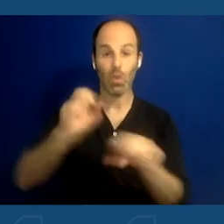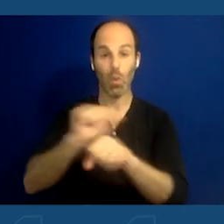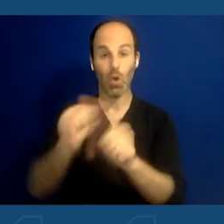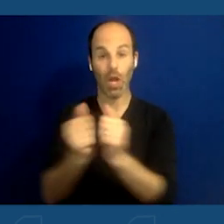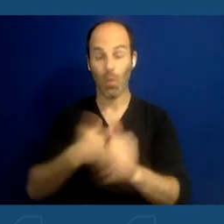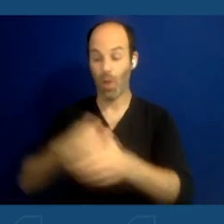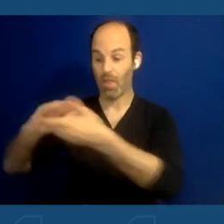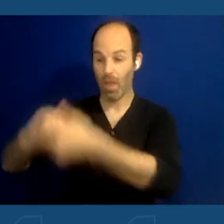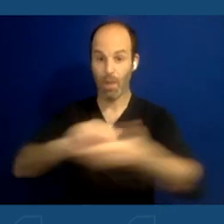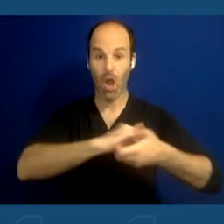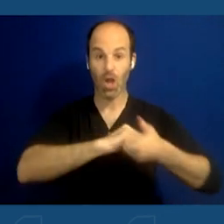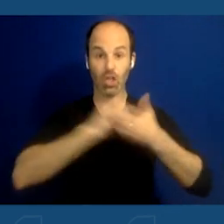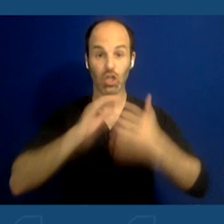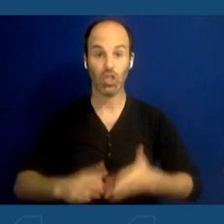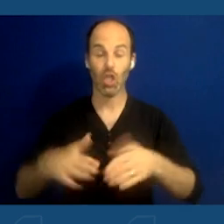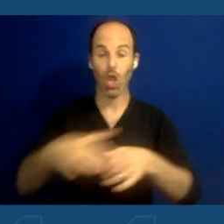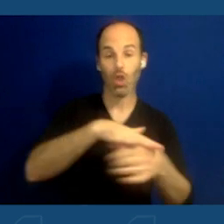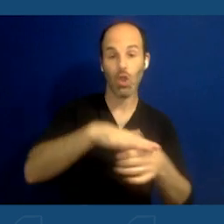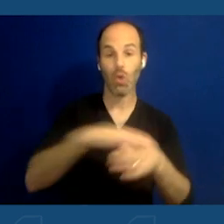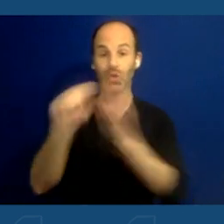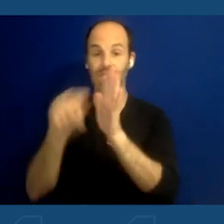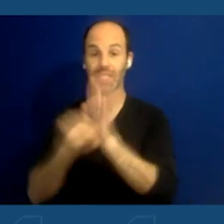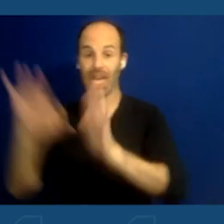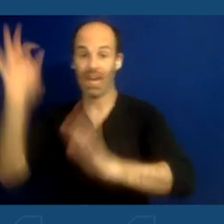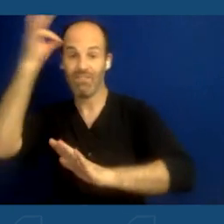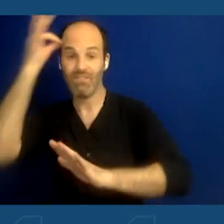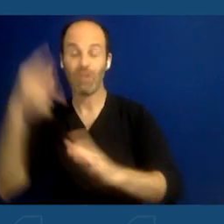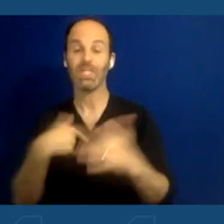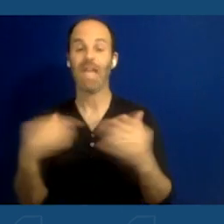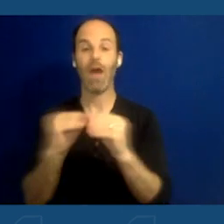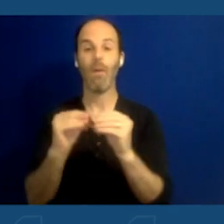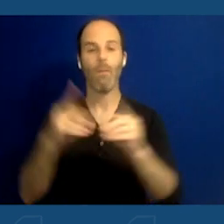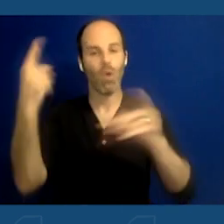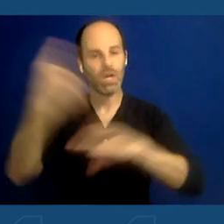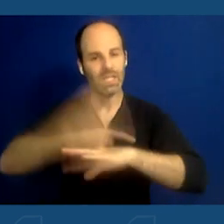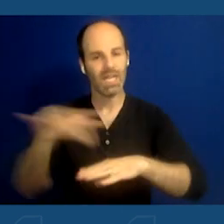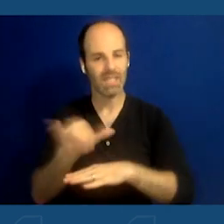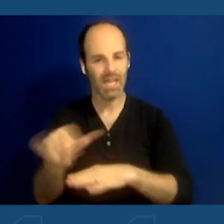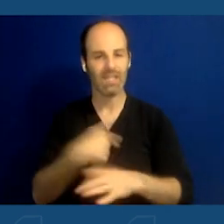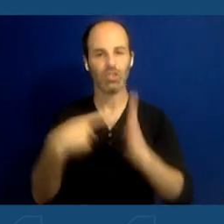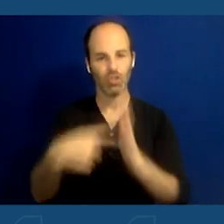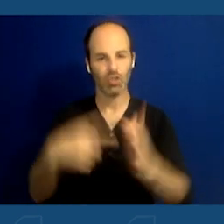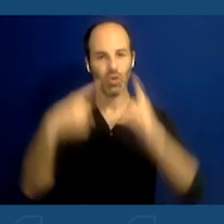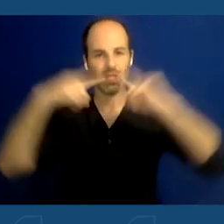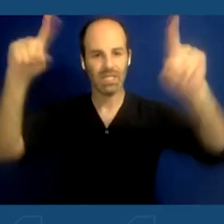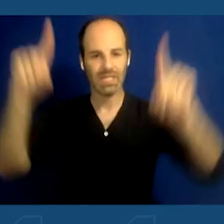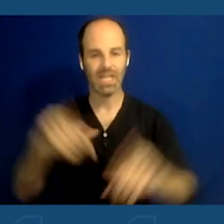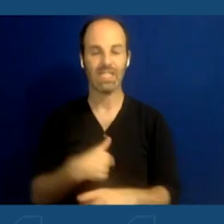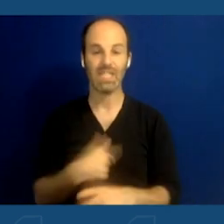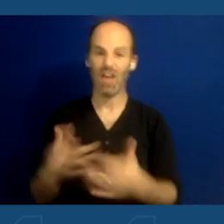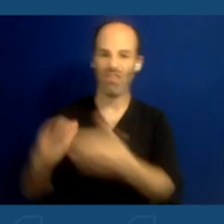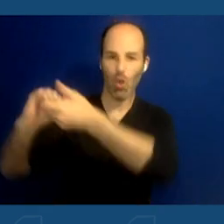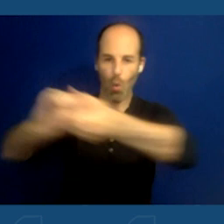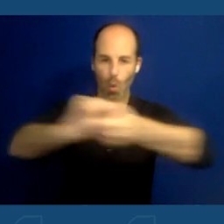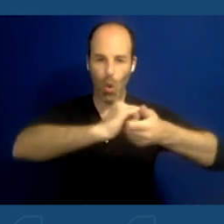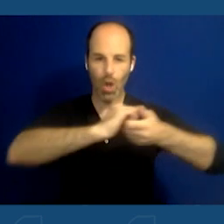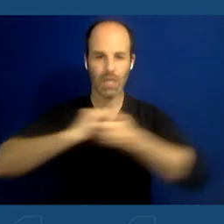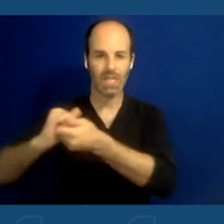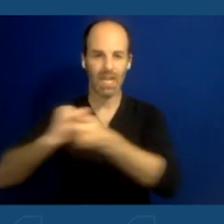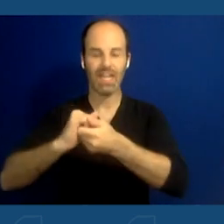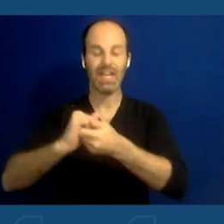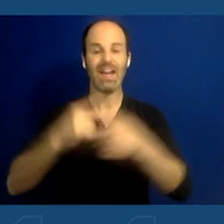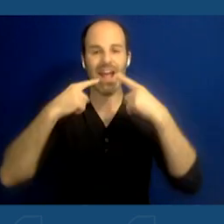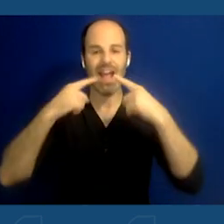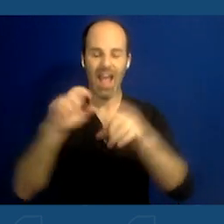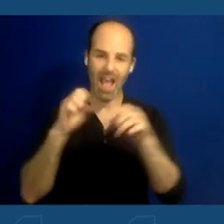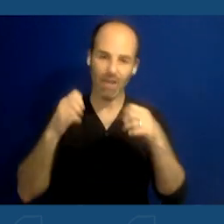federal, to make sure that we can have more days like this. We can demonstrate the success of a coordinated effort, an